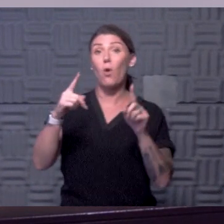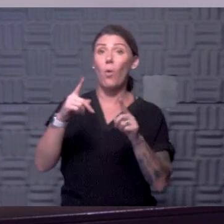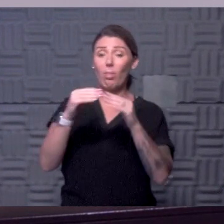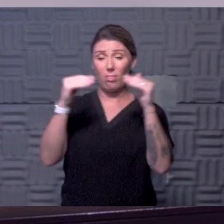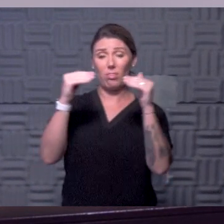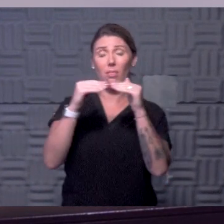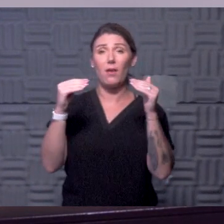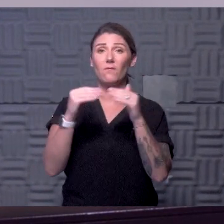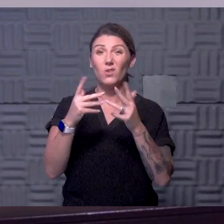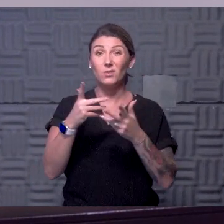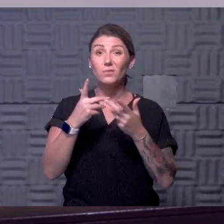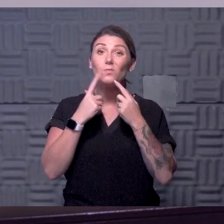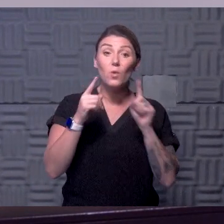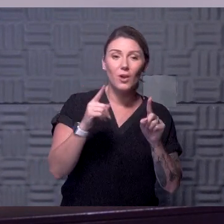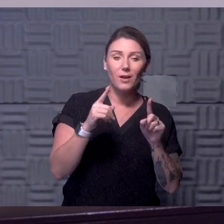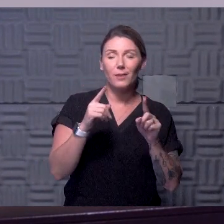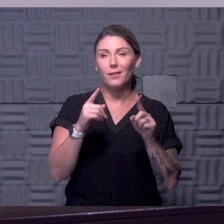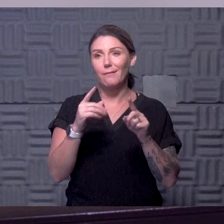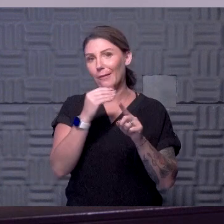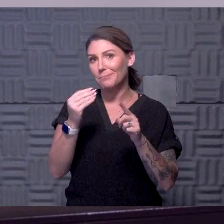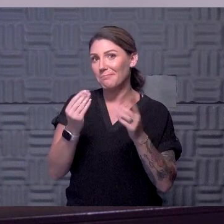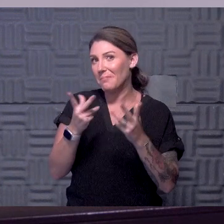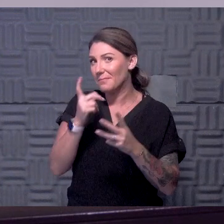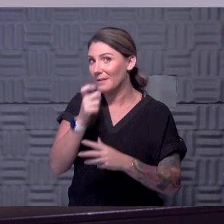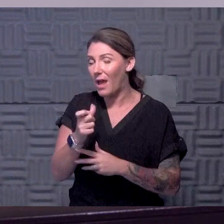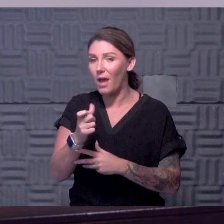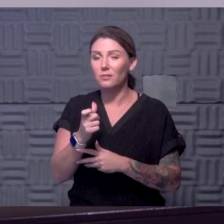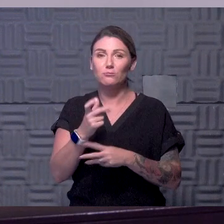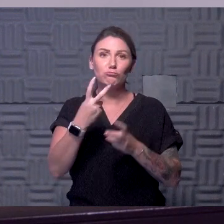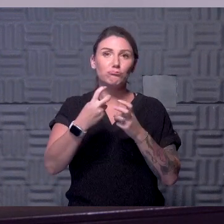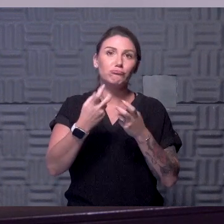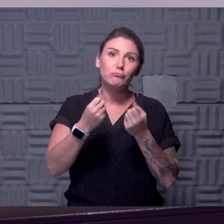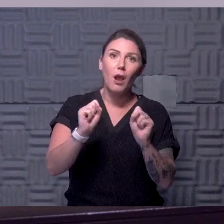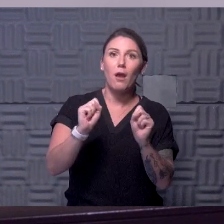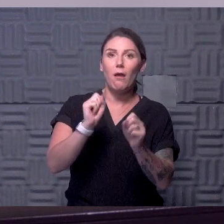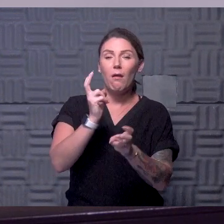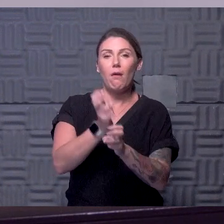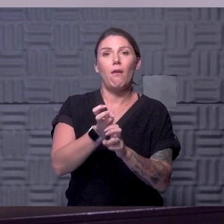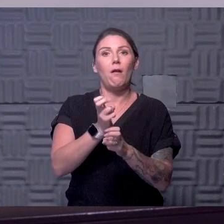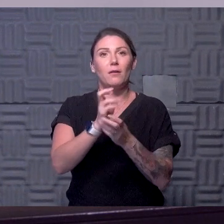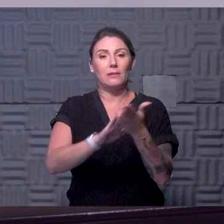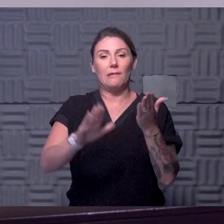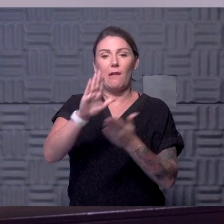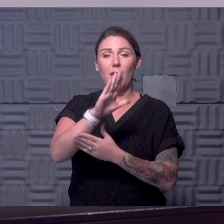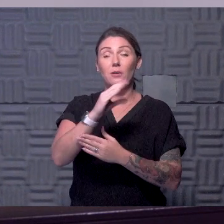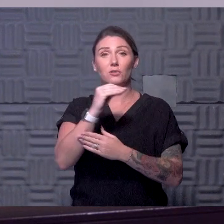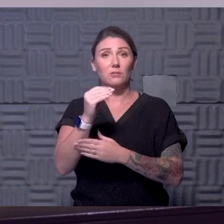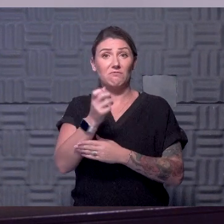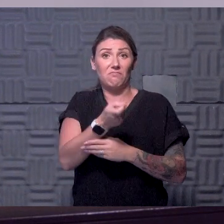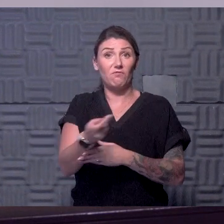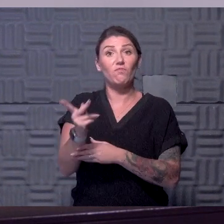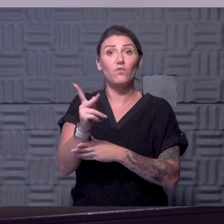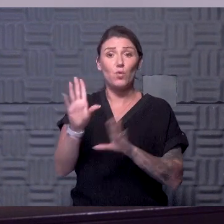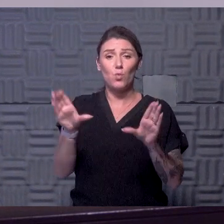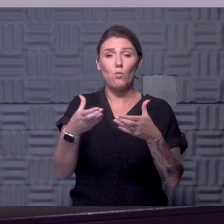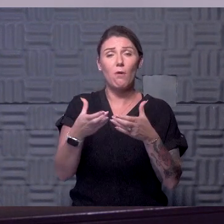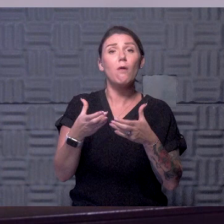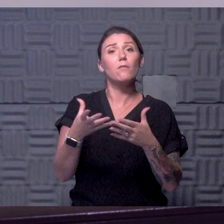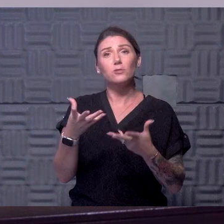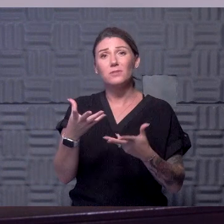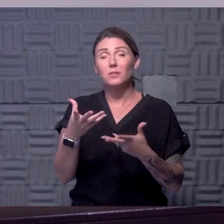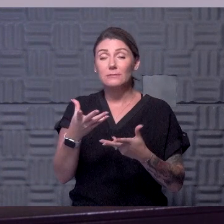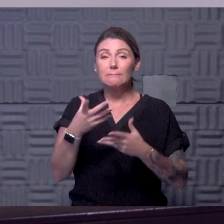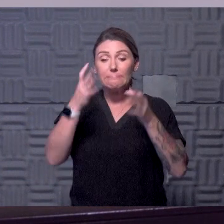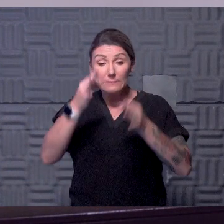circumstances, some not. They're trying awfully hard in the college level, and some conferences have chosen to shut and some not. And now it's